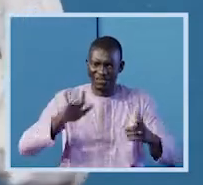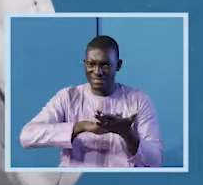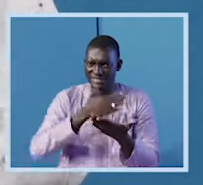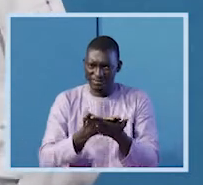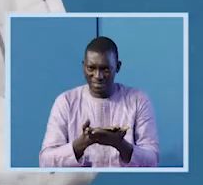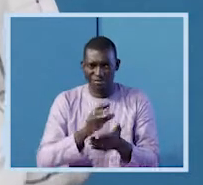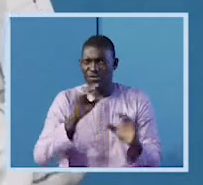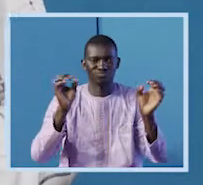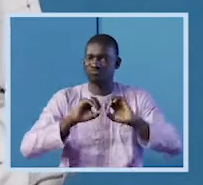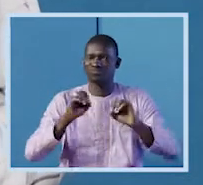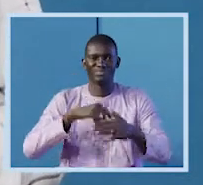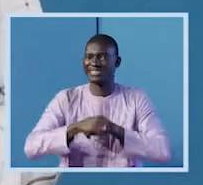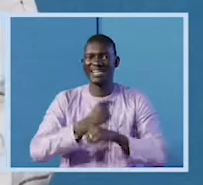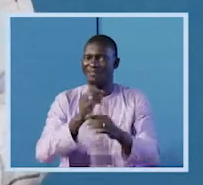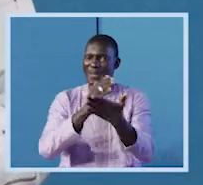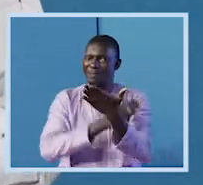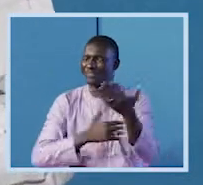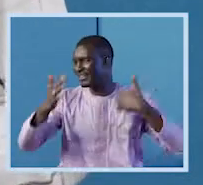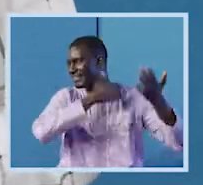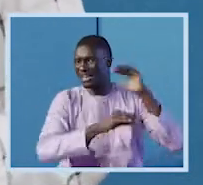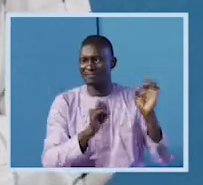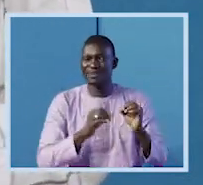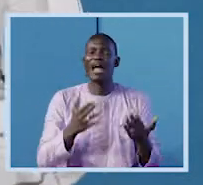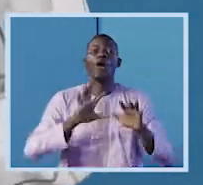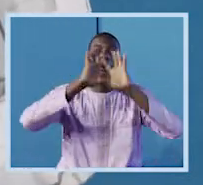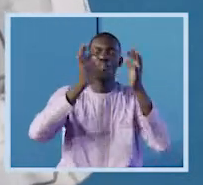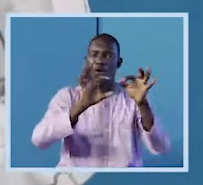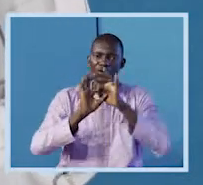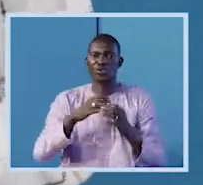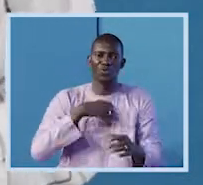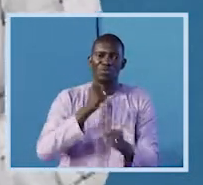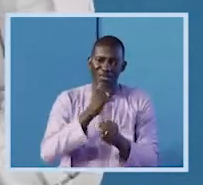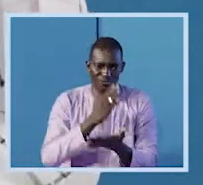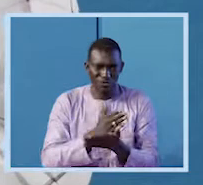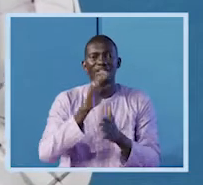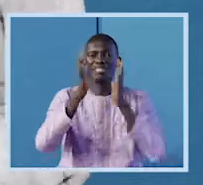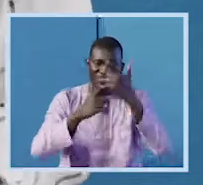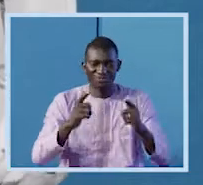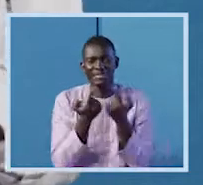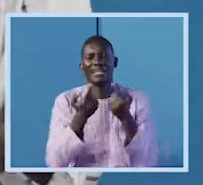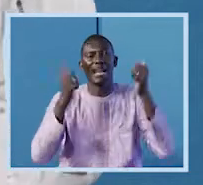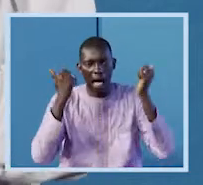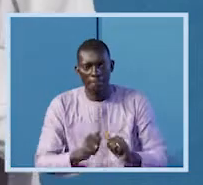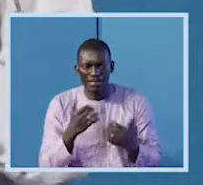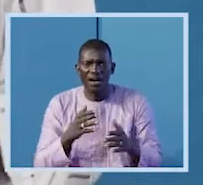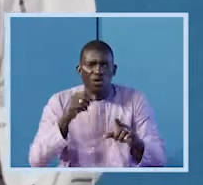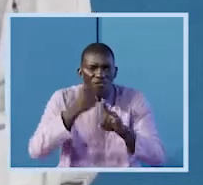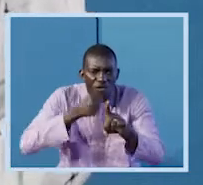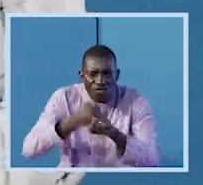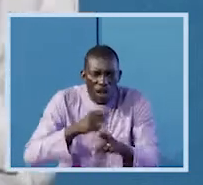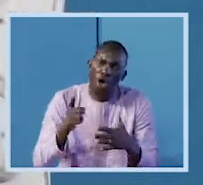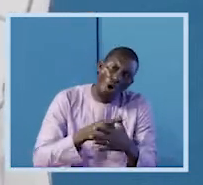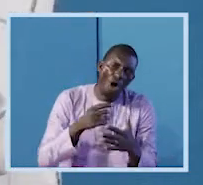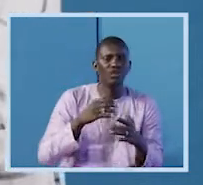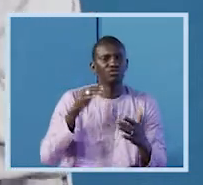interpretation wasn't taking place at a time. It's just now that all organizations want to make sure that this is actually happening. Was it a struggle? Was it a fight